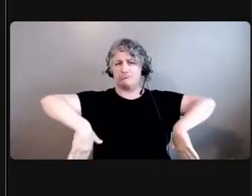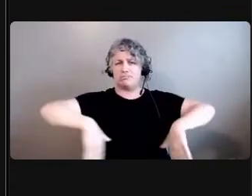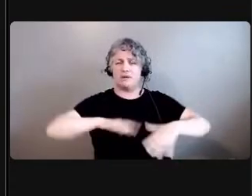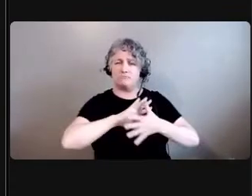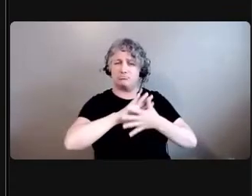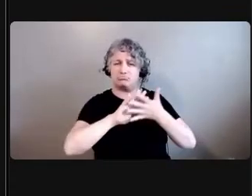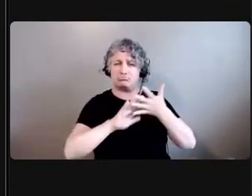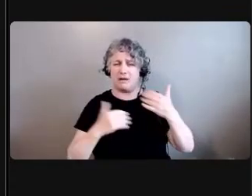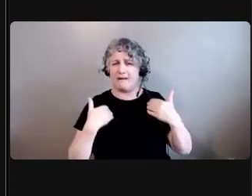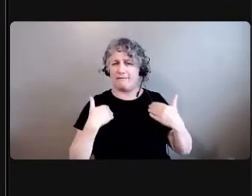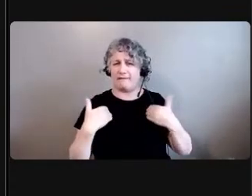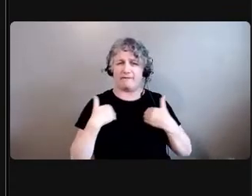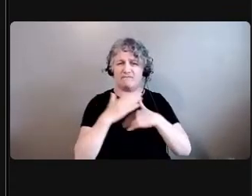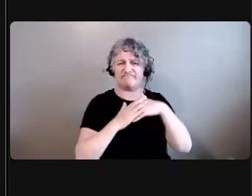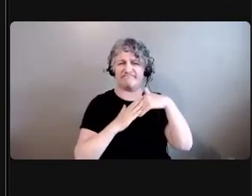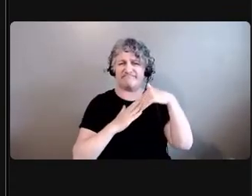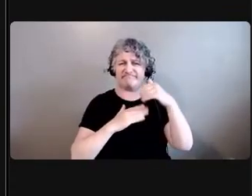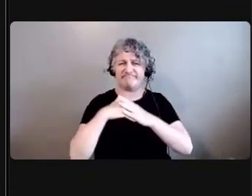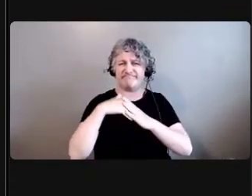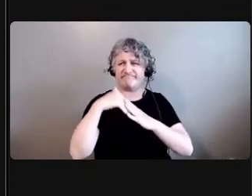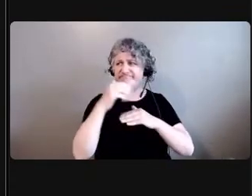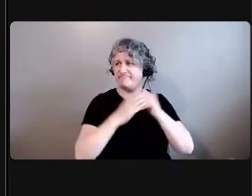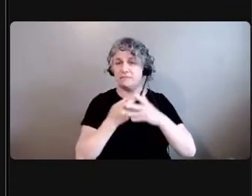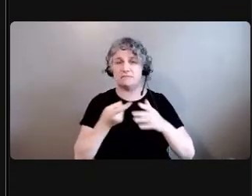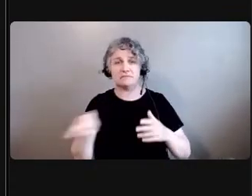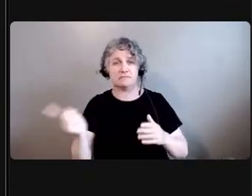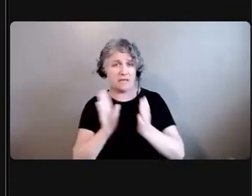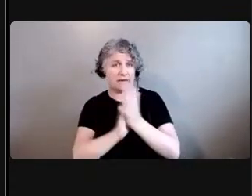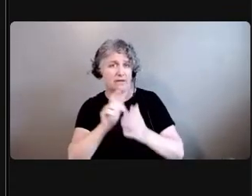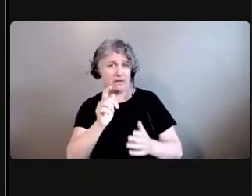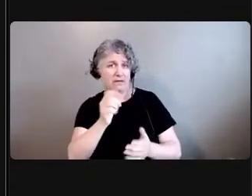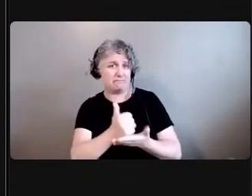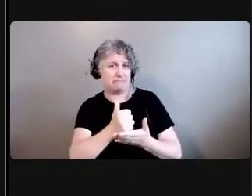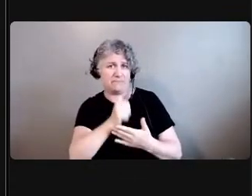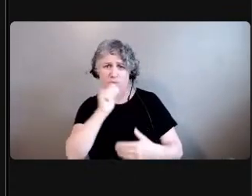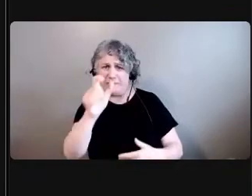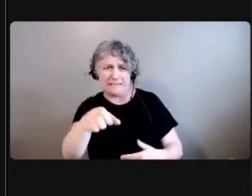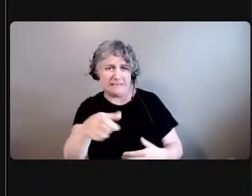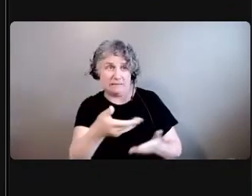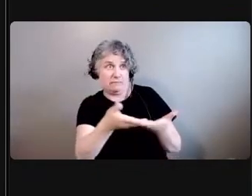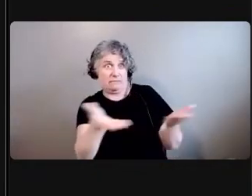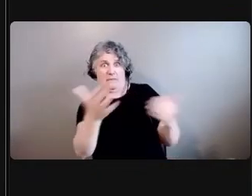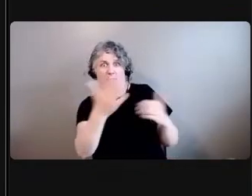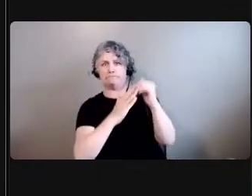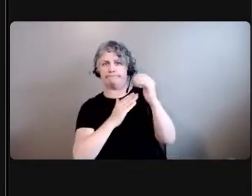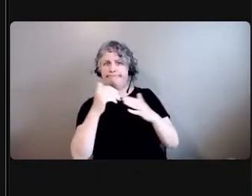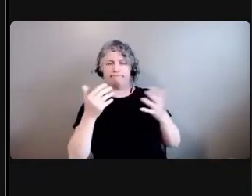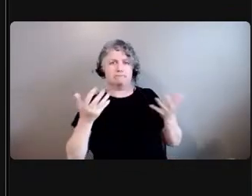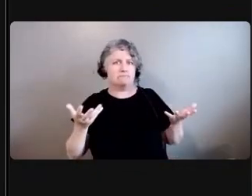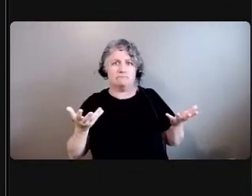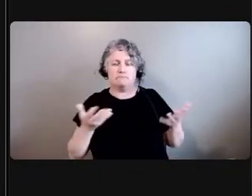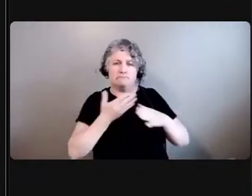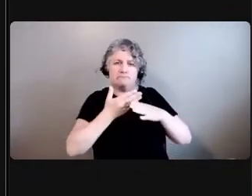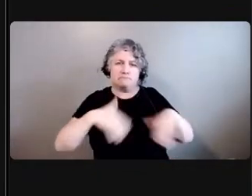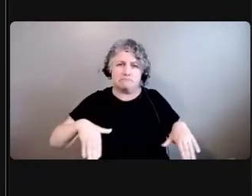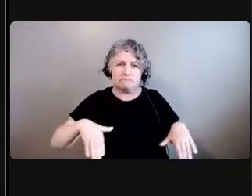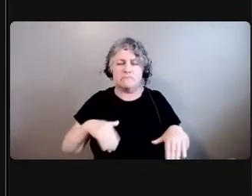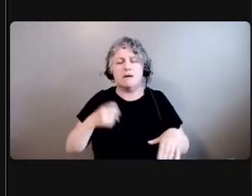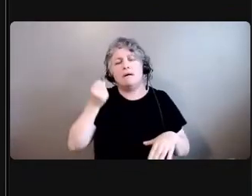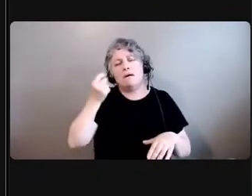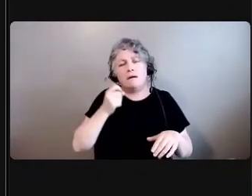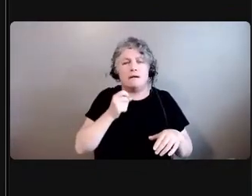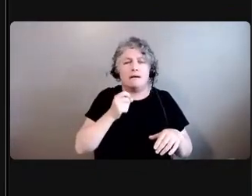accessibility solutions in our parks that will make the park environment more welcoming to persons with disabilities, recognizing we're not going to get